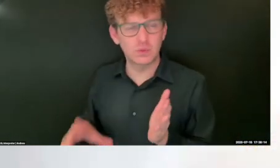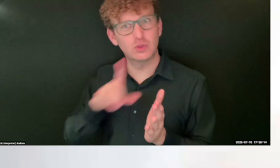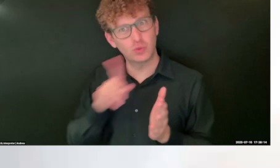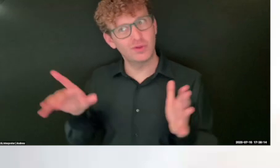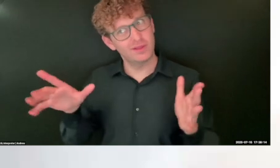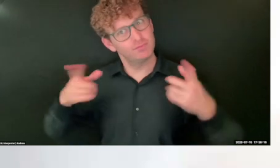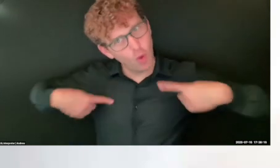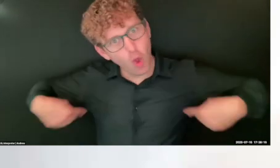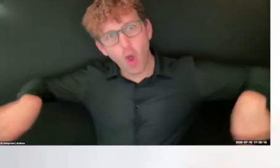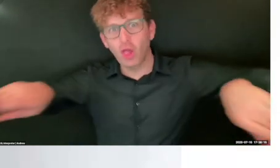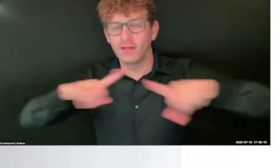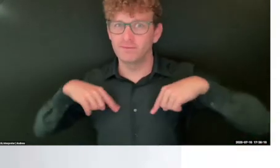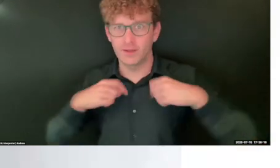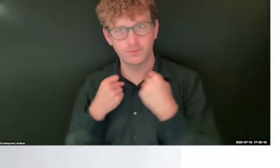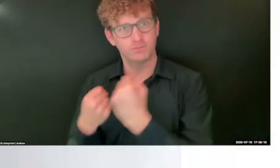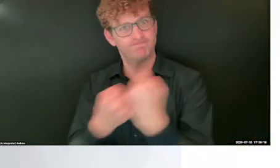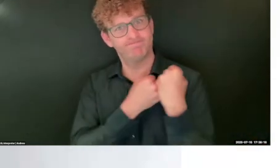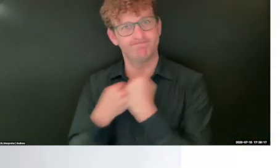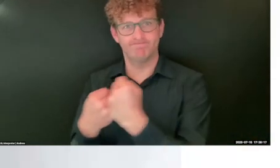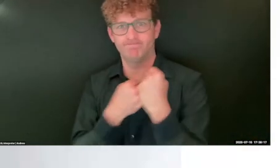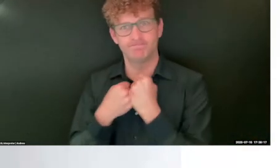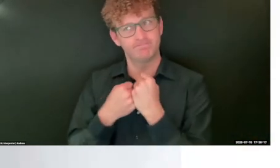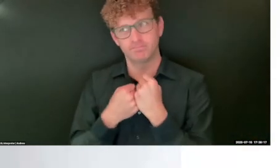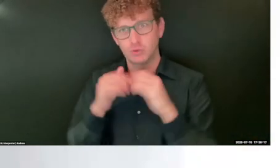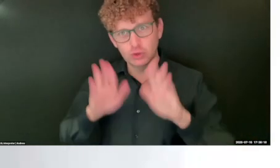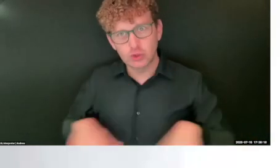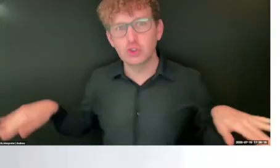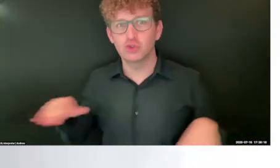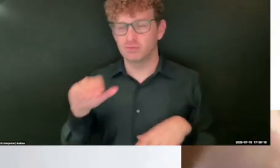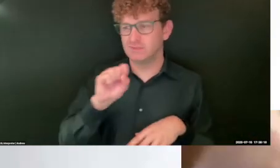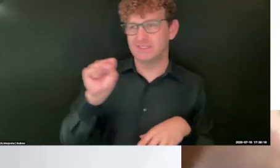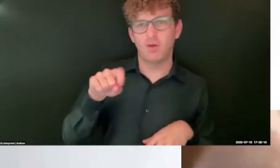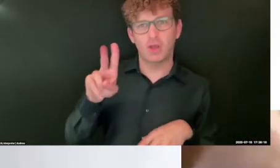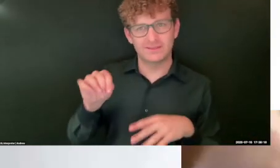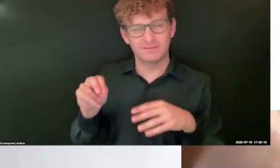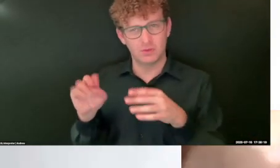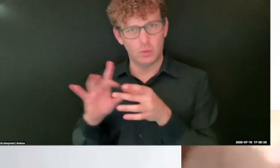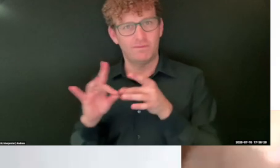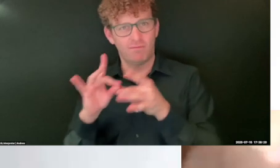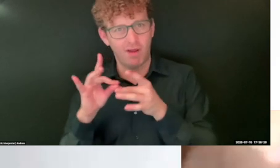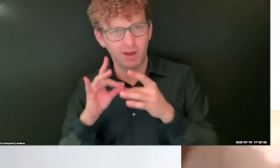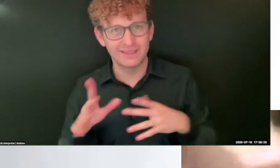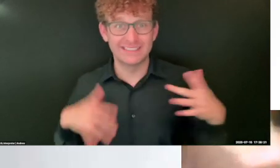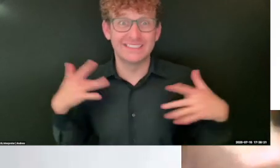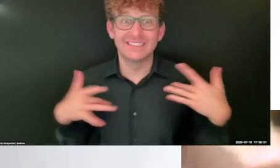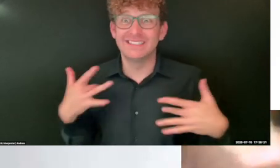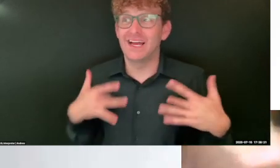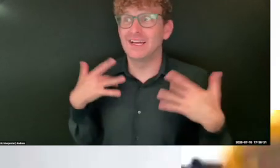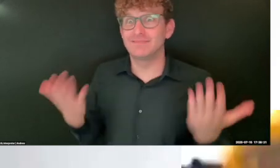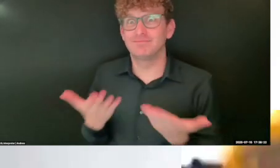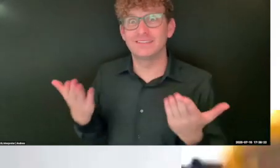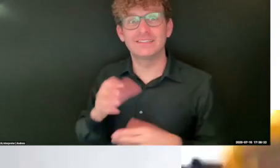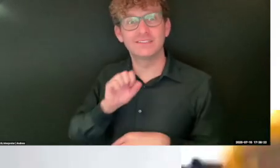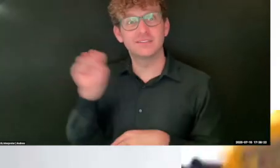whole child here at Stockton Unified. It's so exciting to be here at Stockton Unified for Earth Day. We know how important it is to